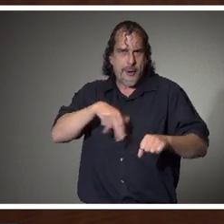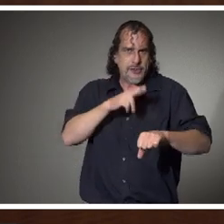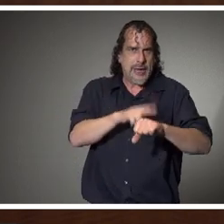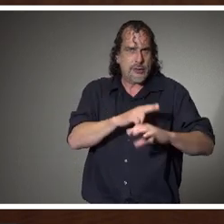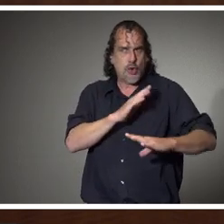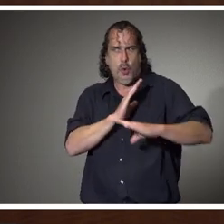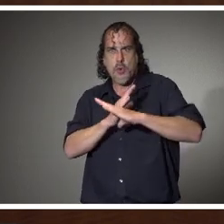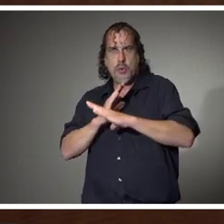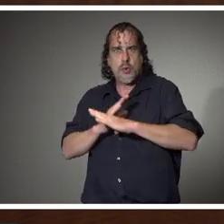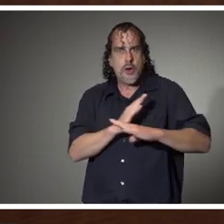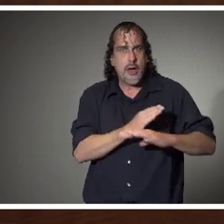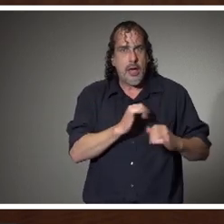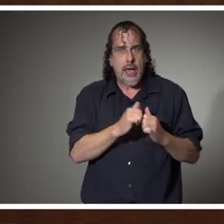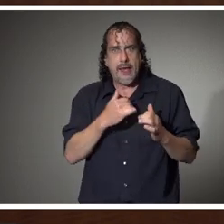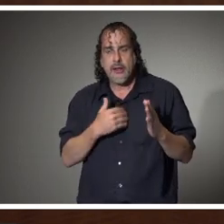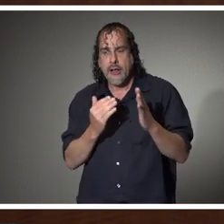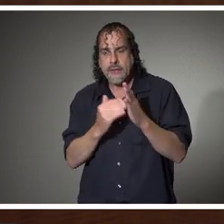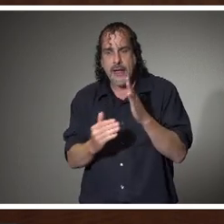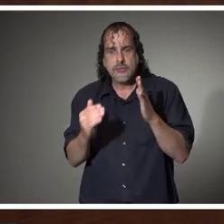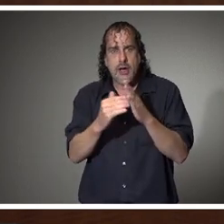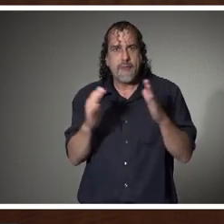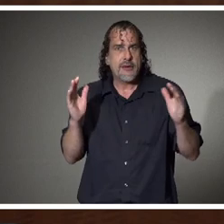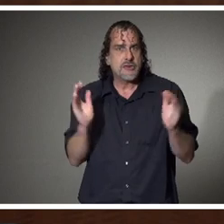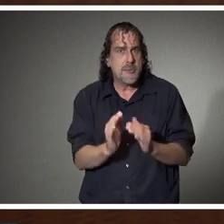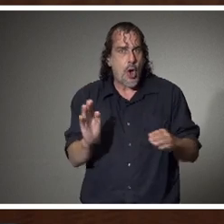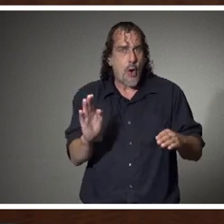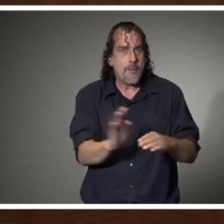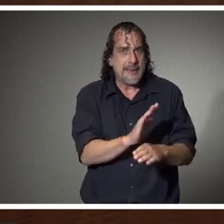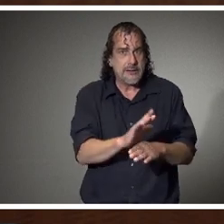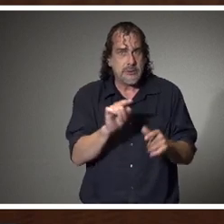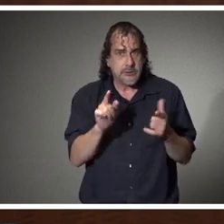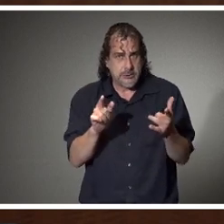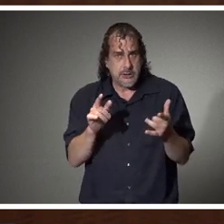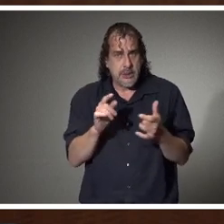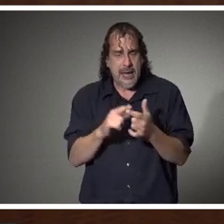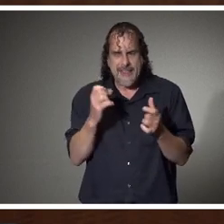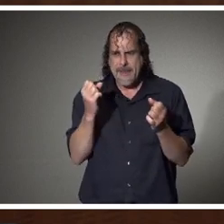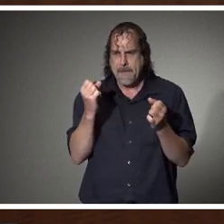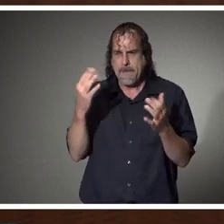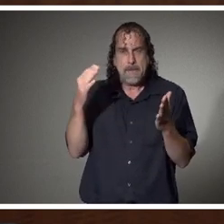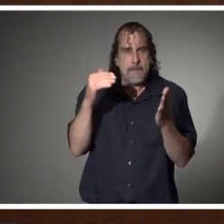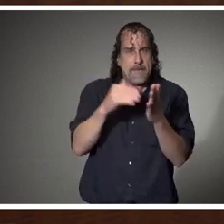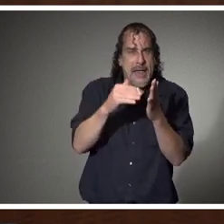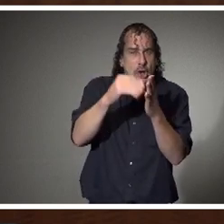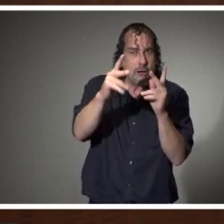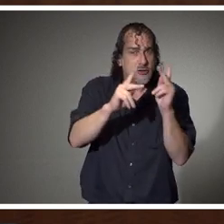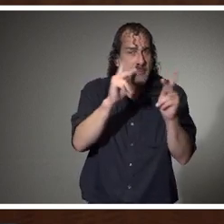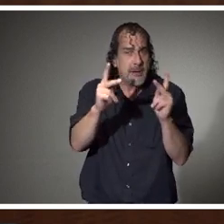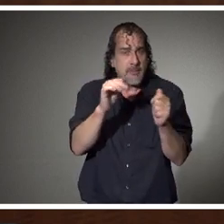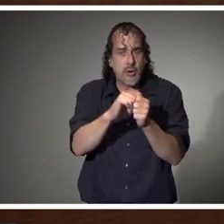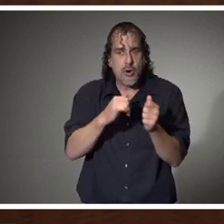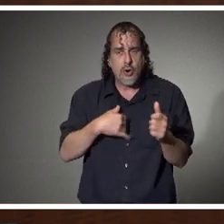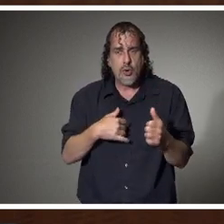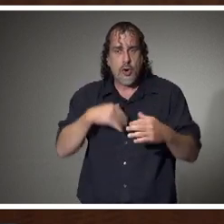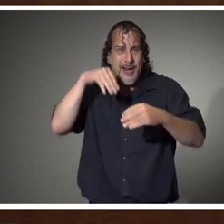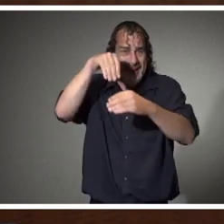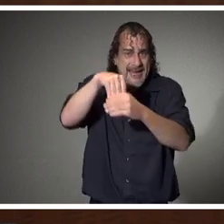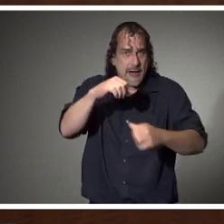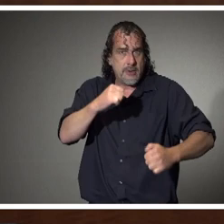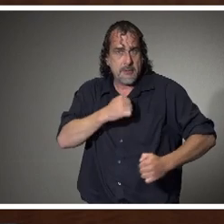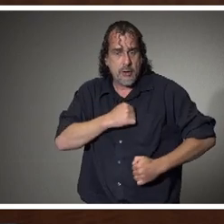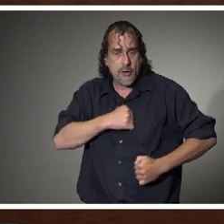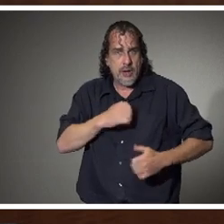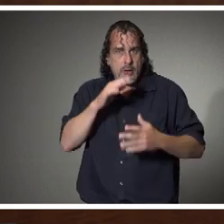well as for the thousands of small businesses and the millions of Americans that make up our military supply